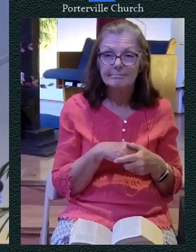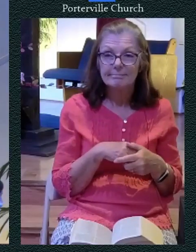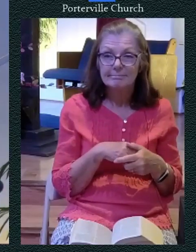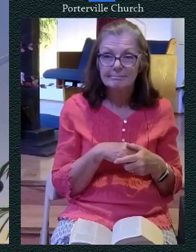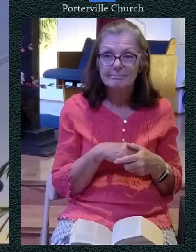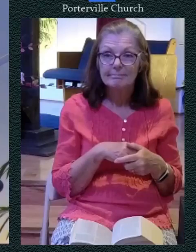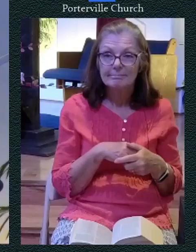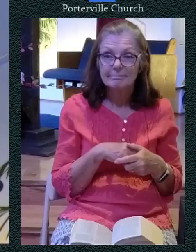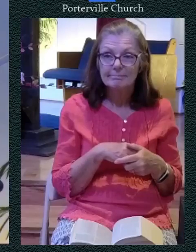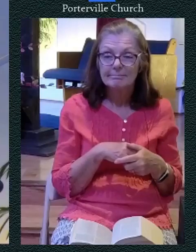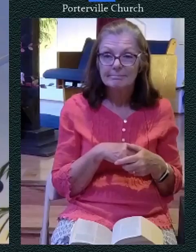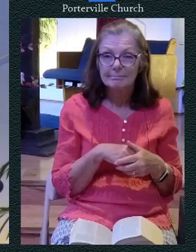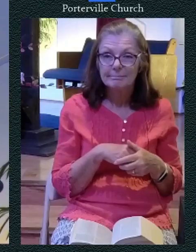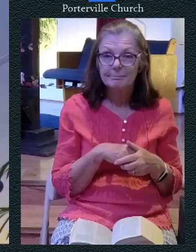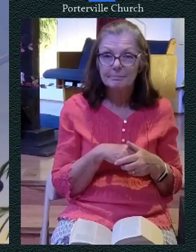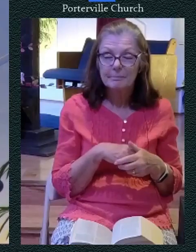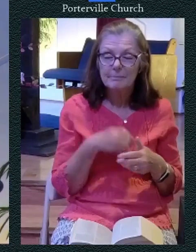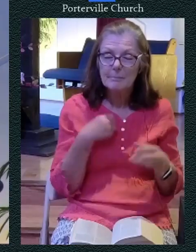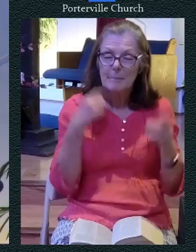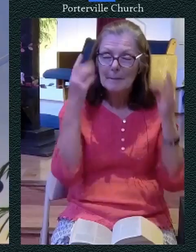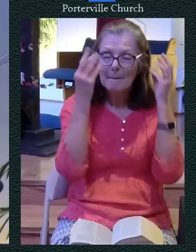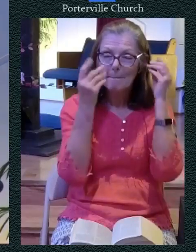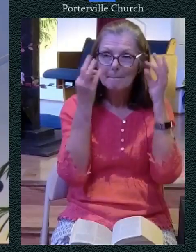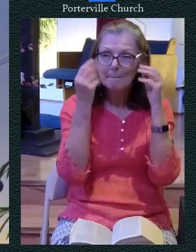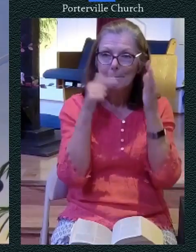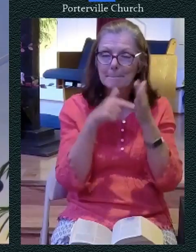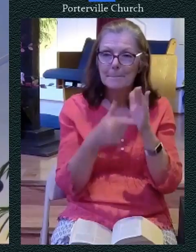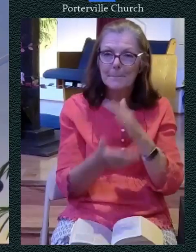I was thinking this morning